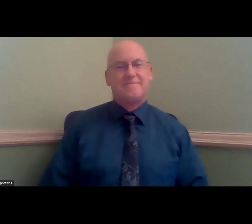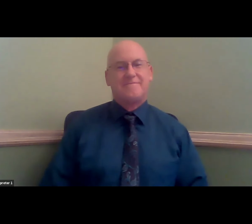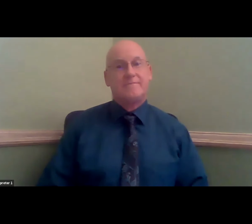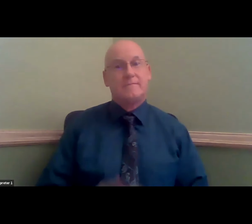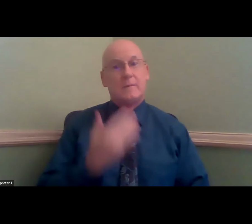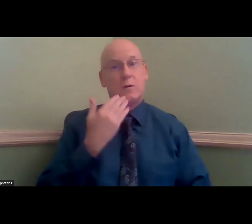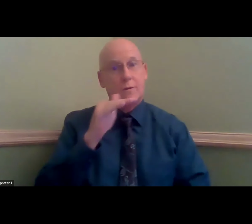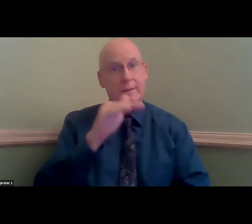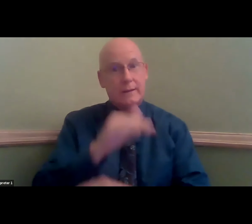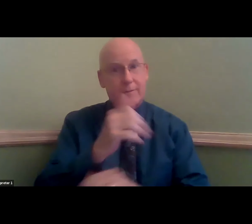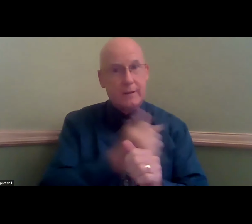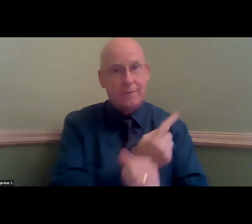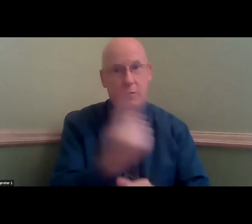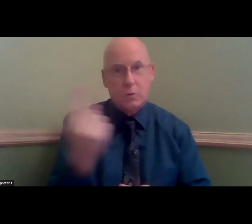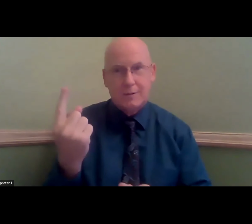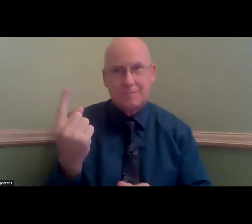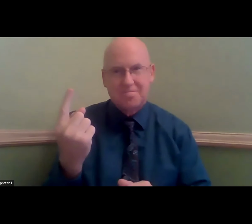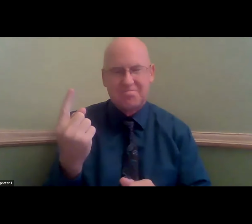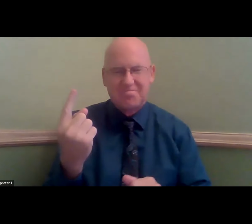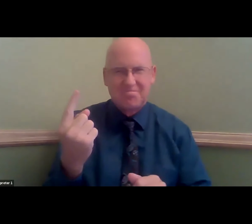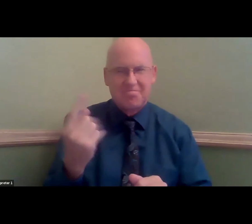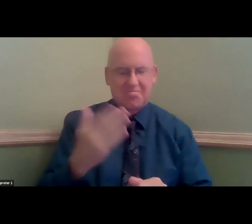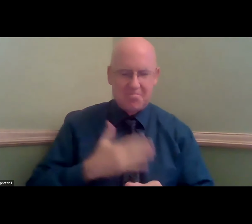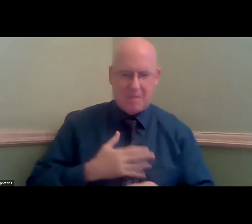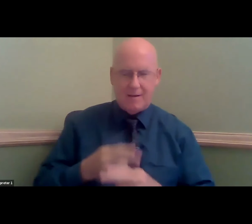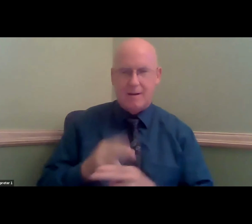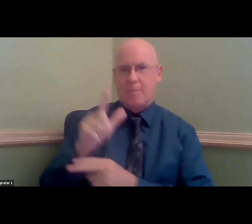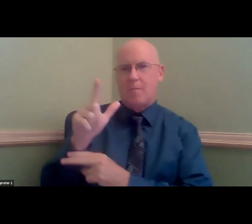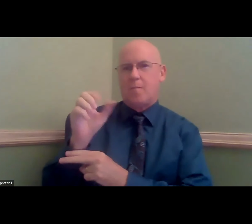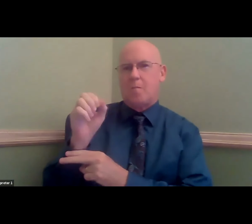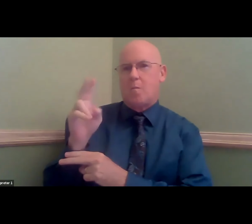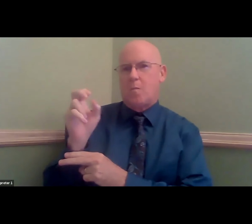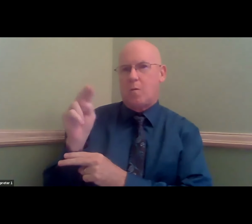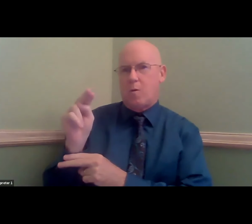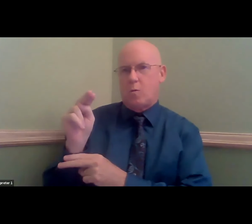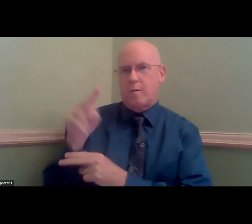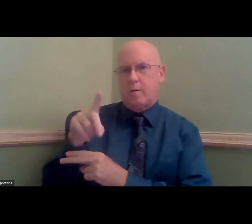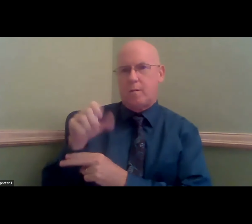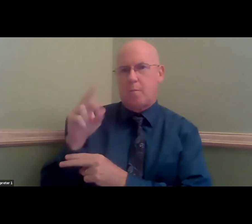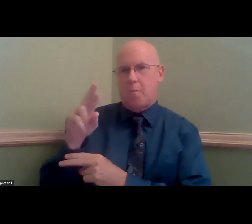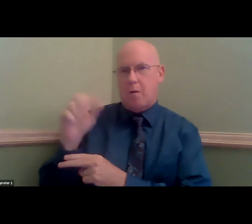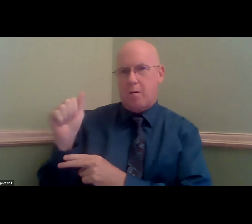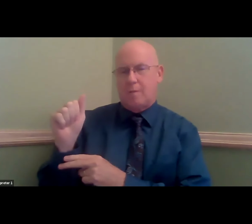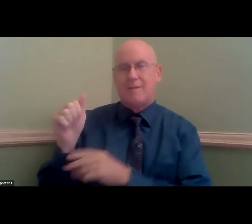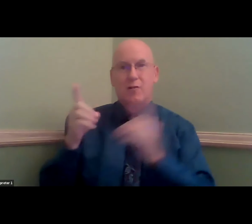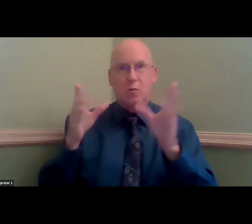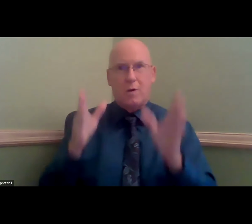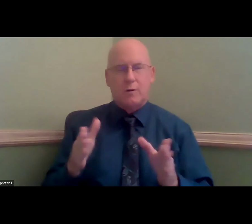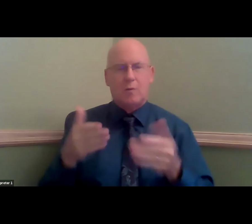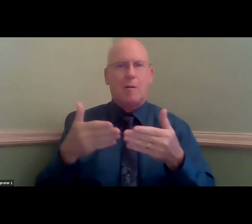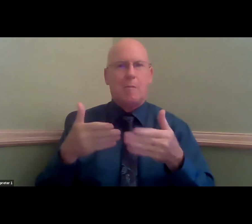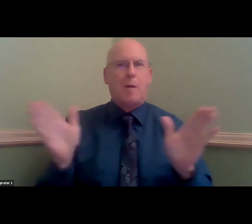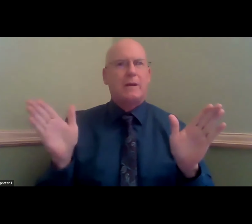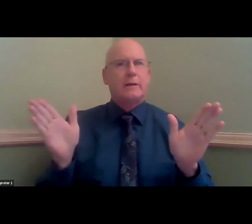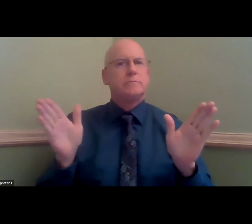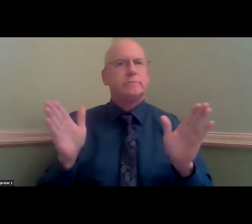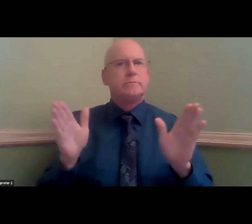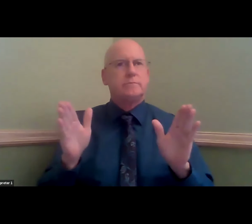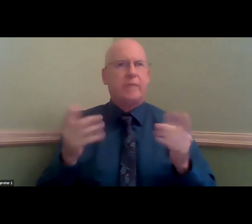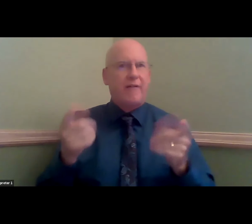Good evening, everybody. My name is Lauren Parra. I'm the Director of Public Affairs for the Miami Foundation, and I am